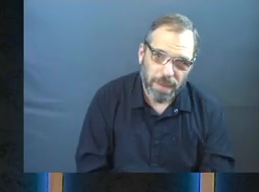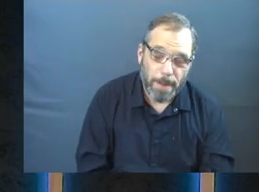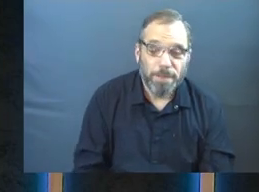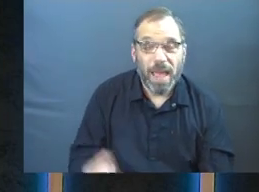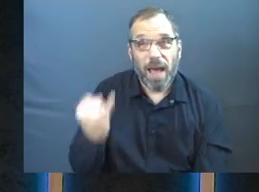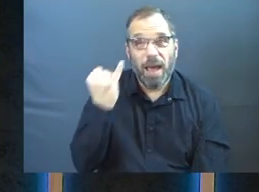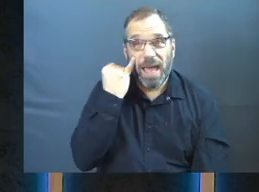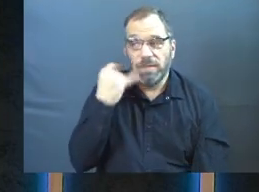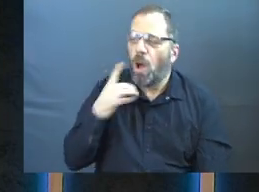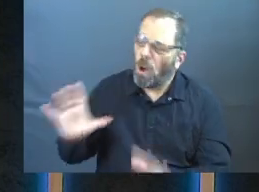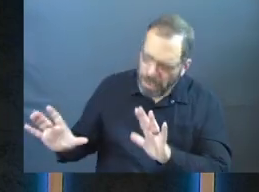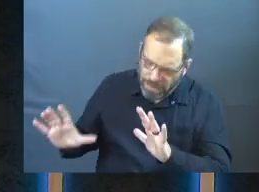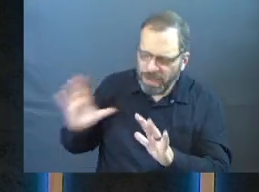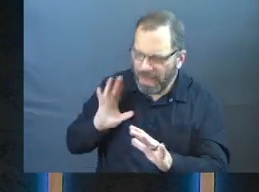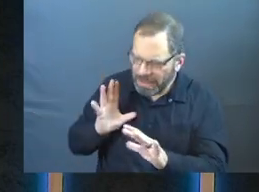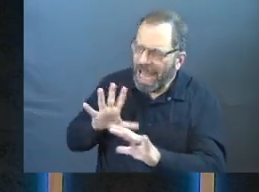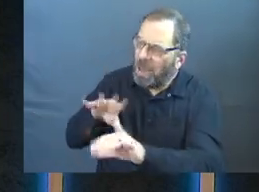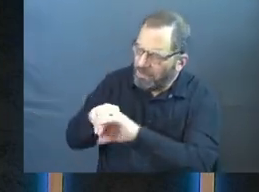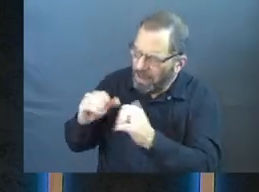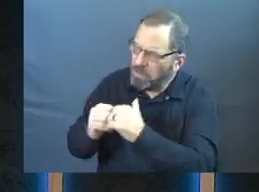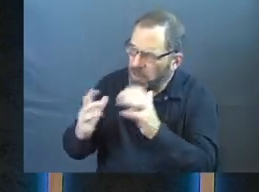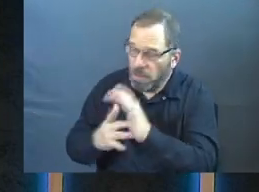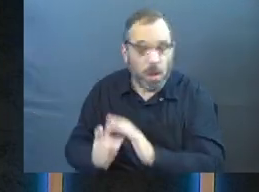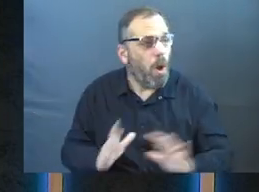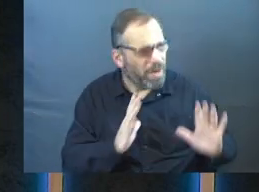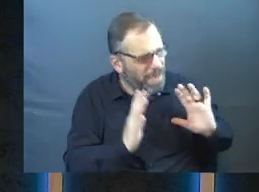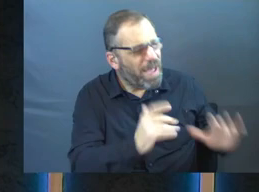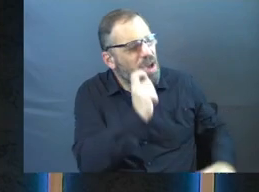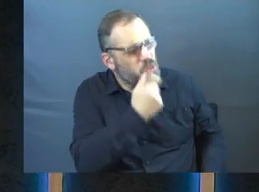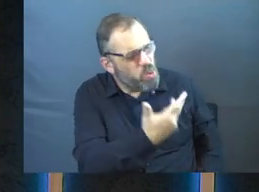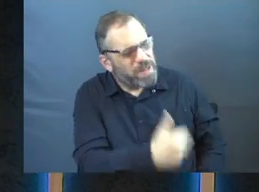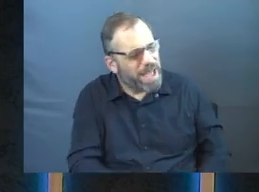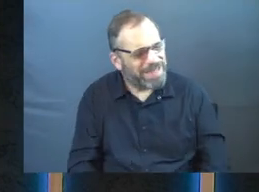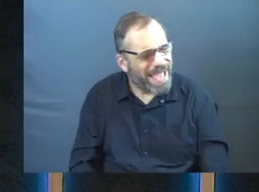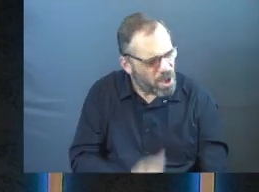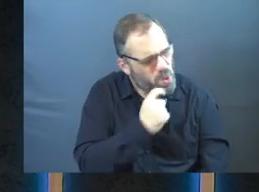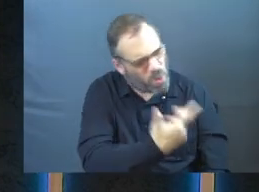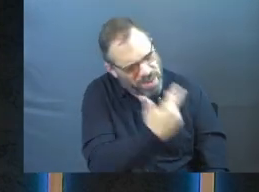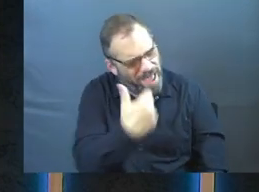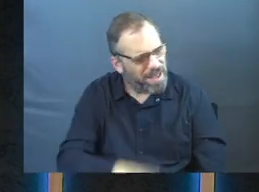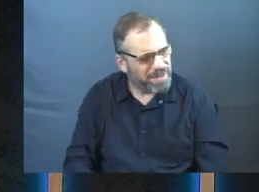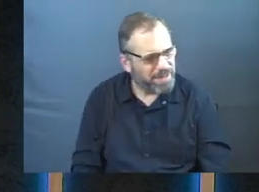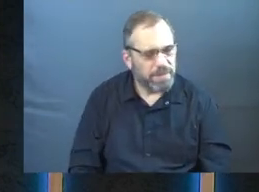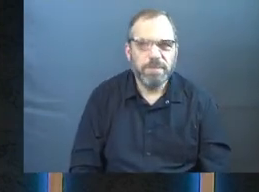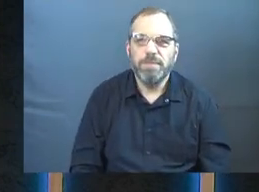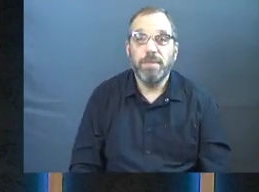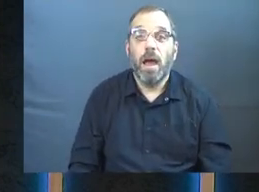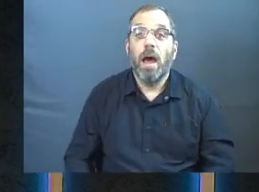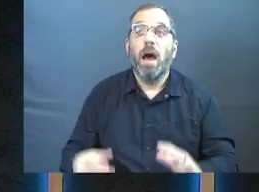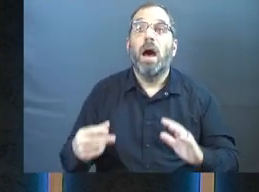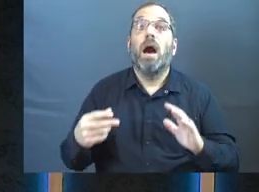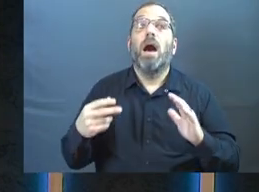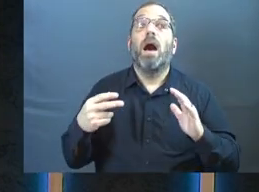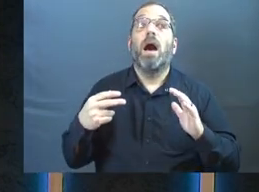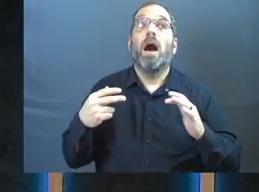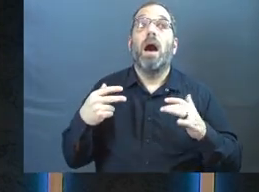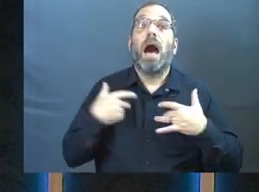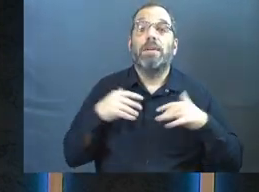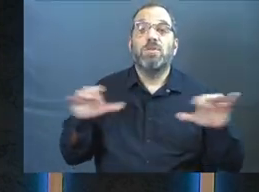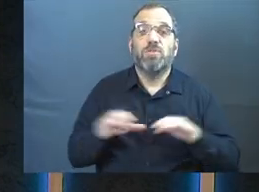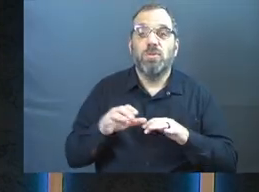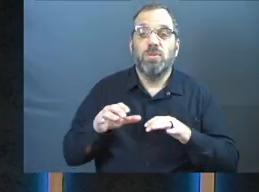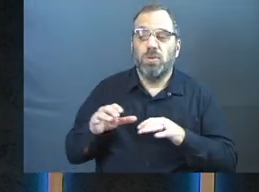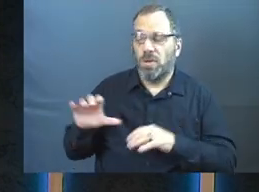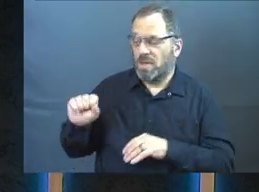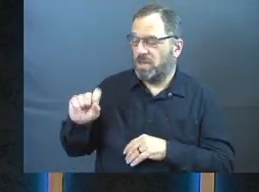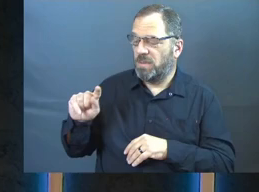And if I would have said, hey, I'll get into Jesus, and she would have said, okay, that's cool. What I was really would have been really doing is